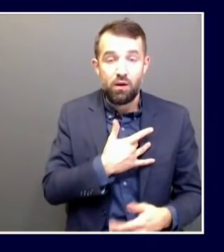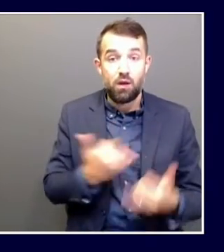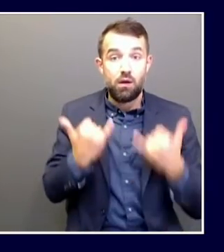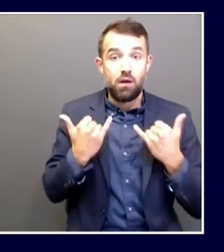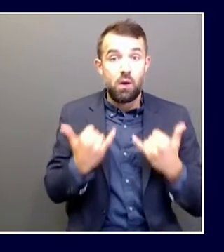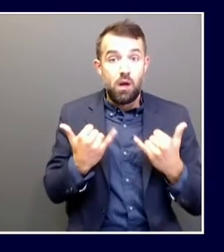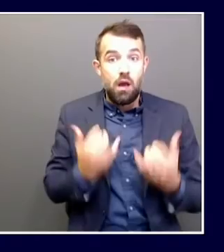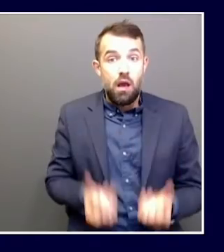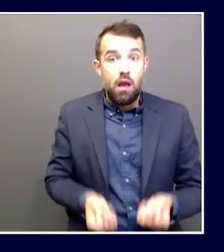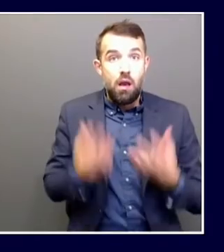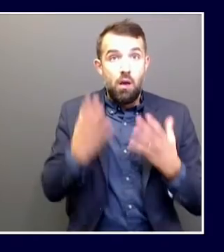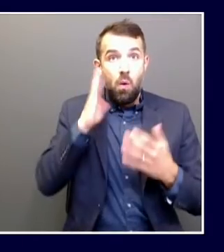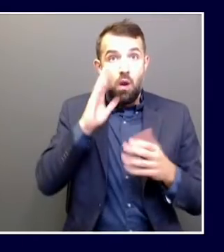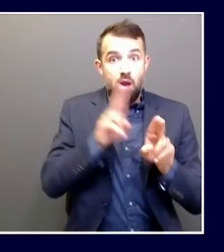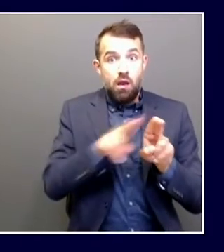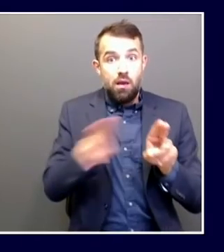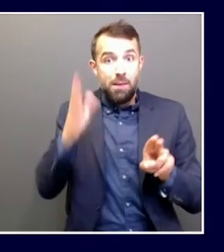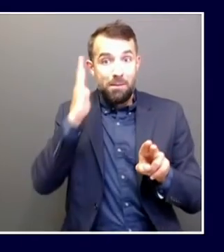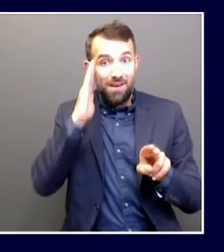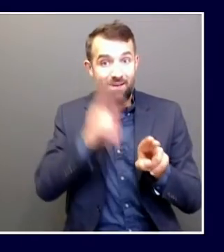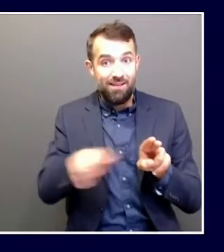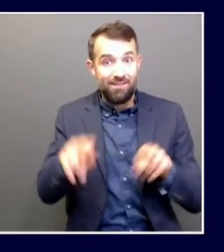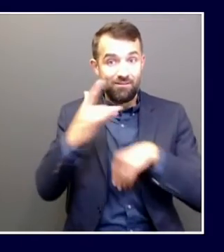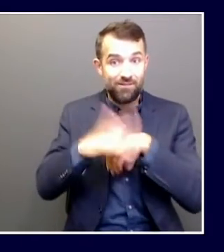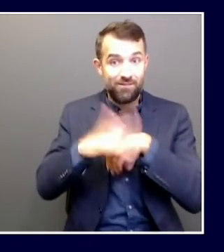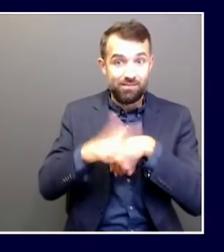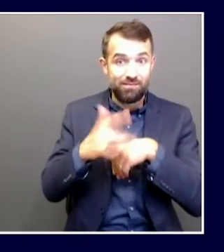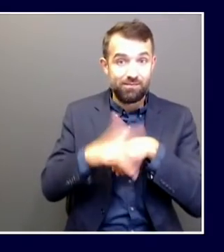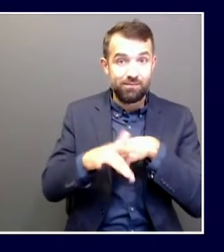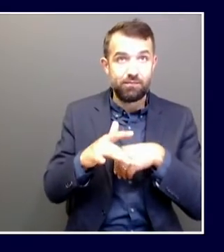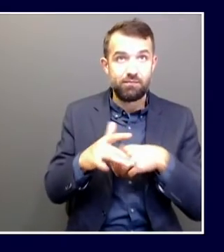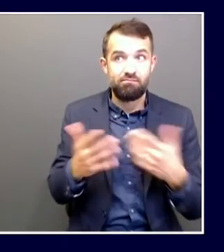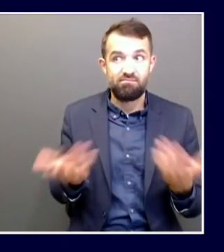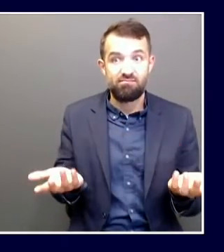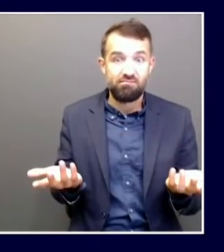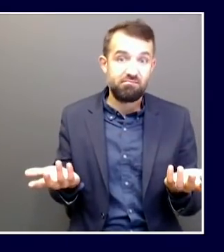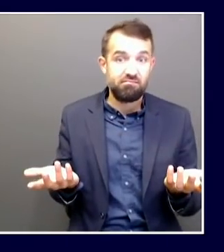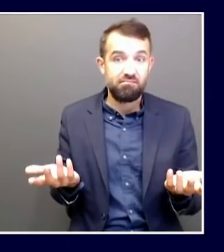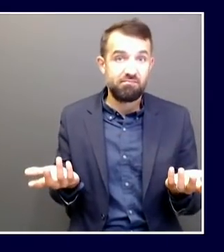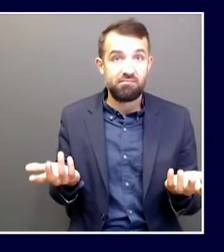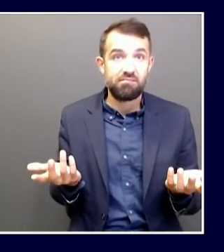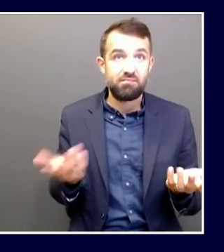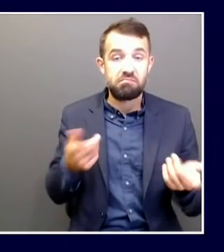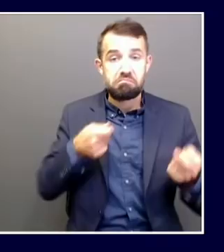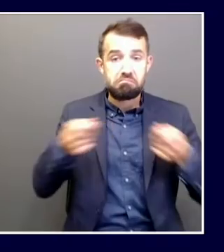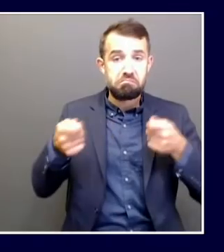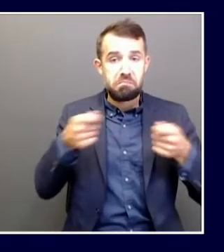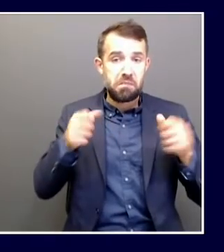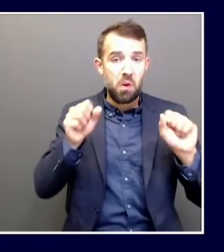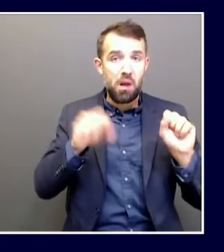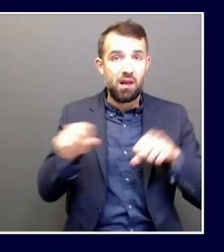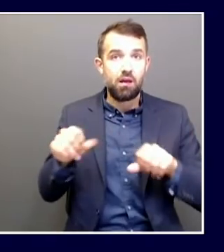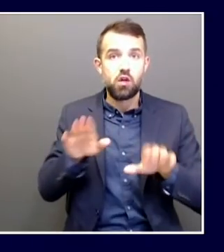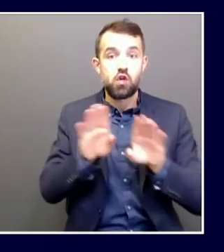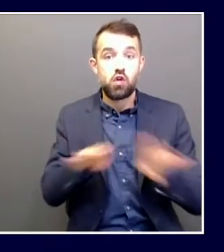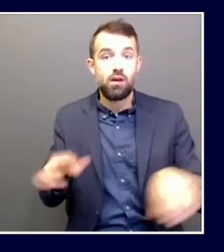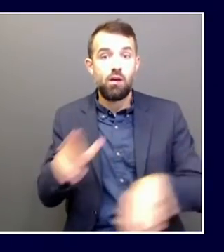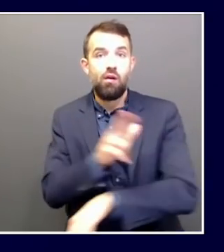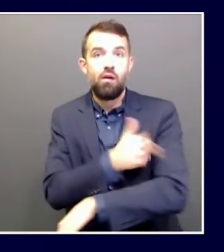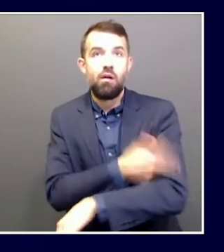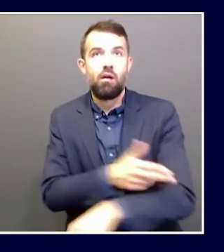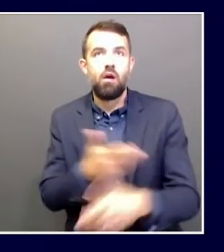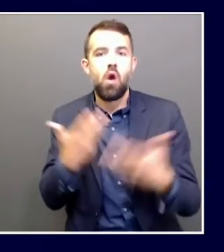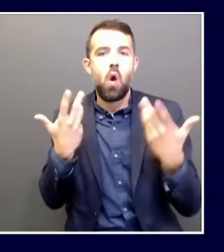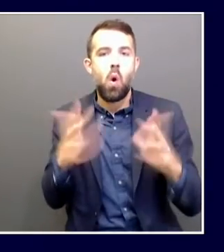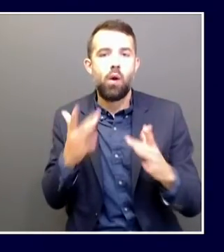beds, children's hospitals in Maine are already stretched, not because of COVID, but because of things like RSV and